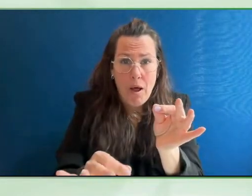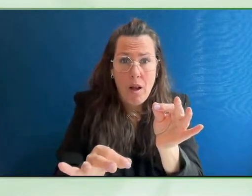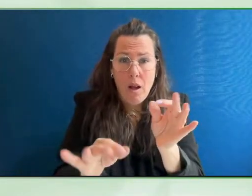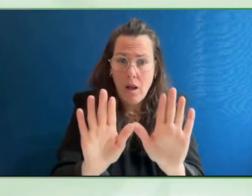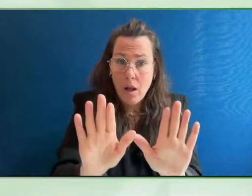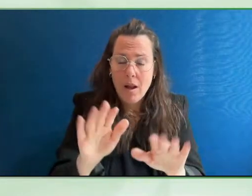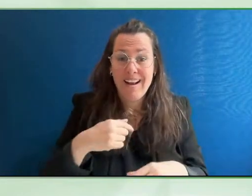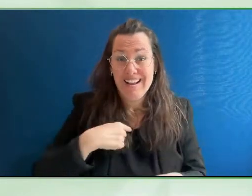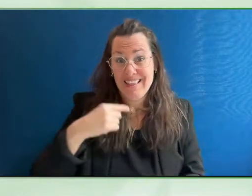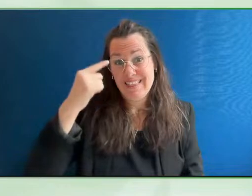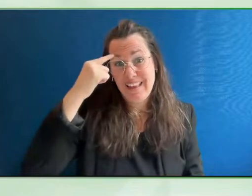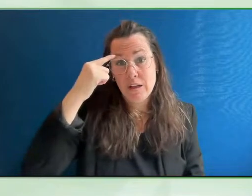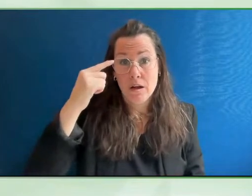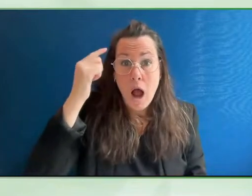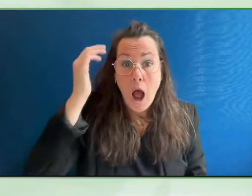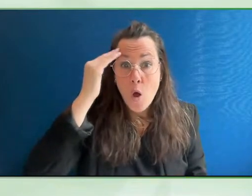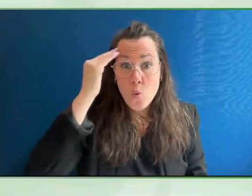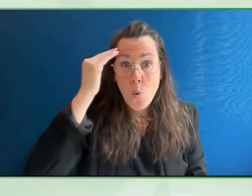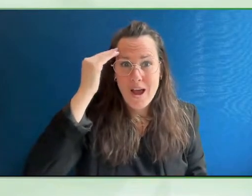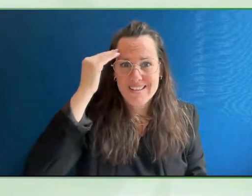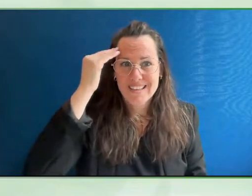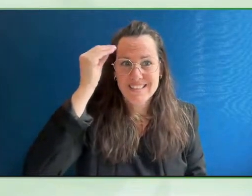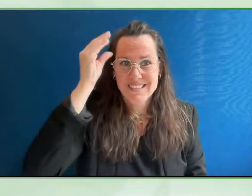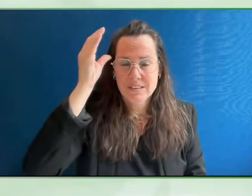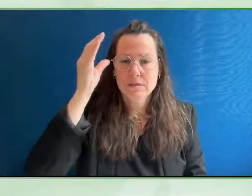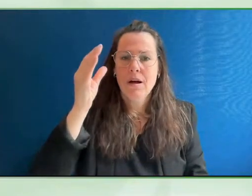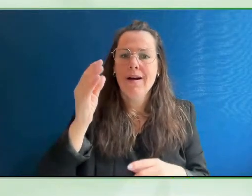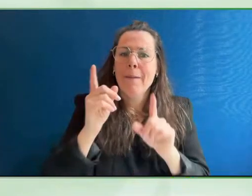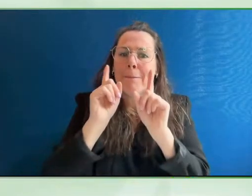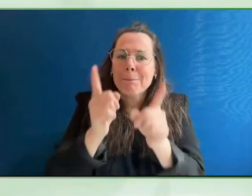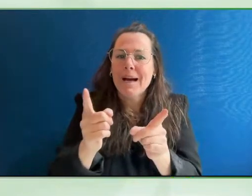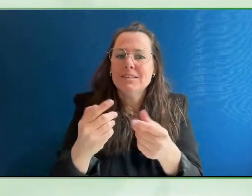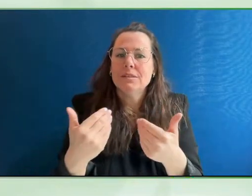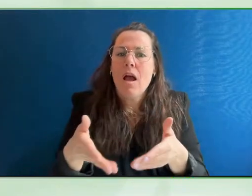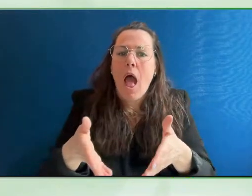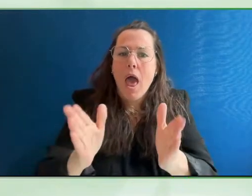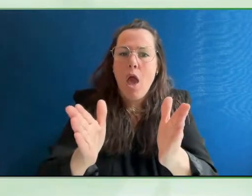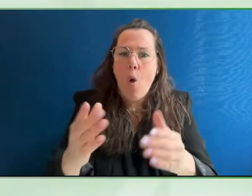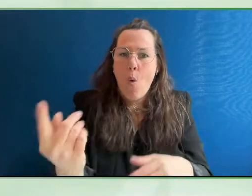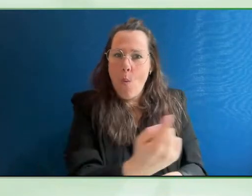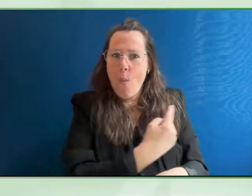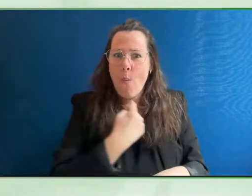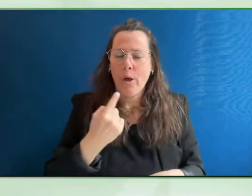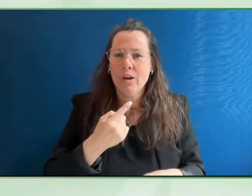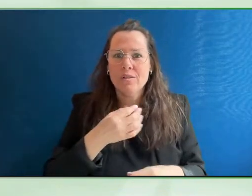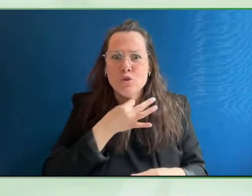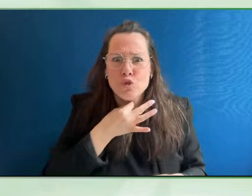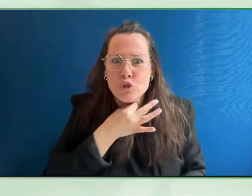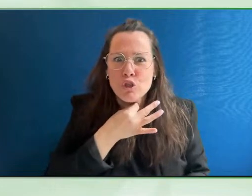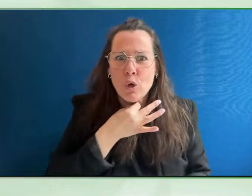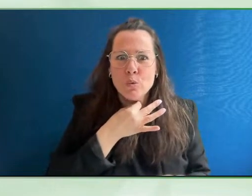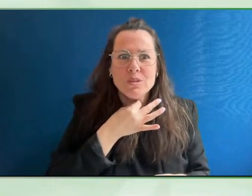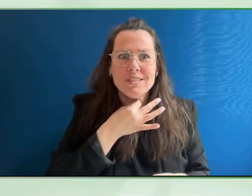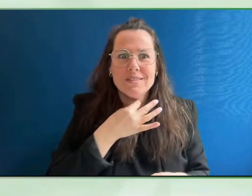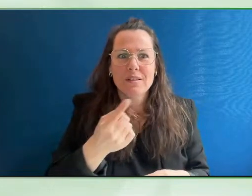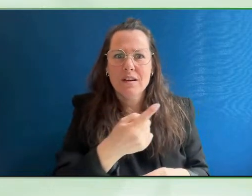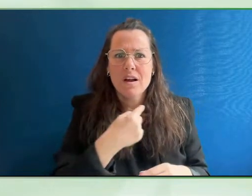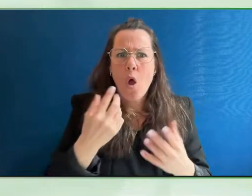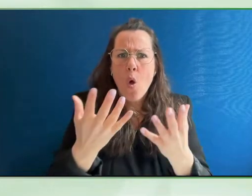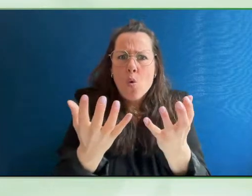you create intention. Through intention, you create change. And this really goes to everyone in the workplace, right? Yes. It's not